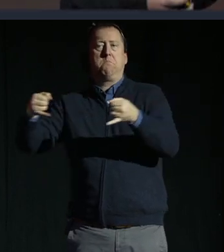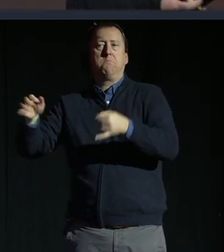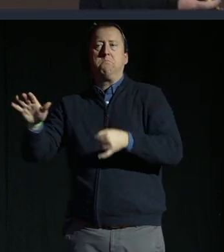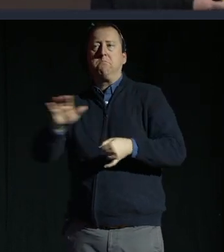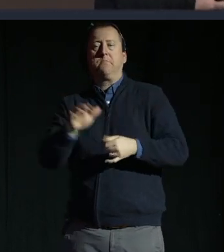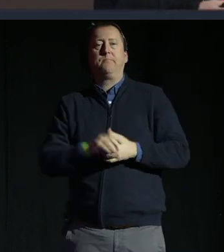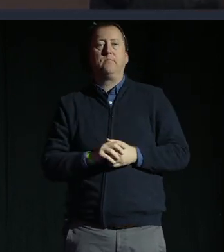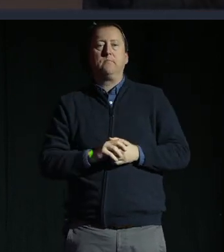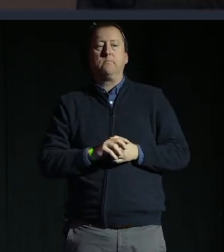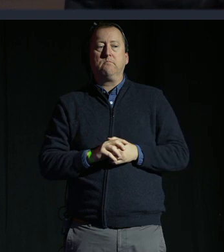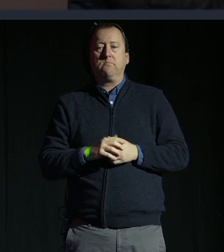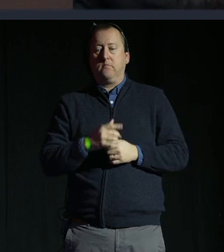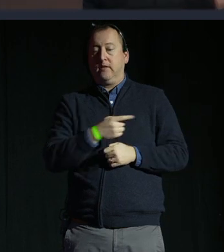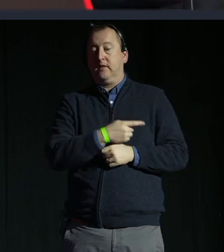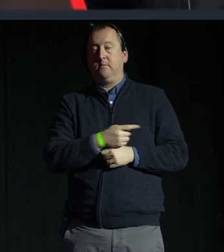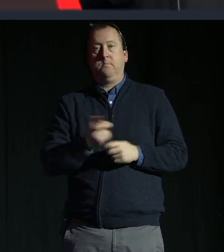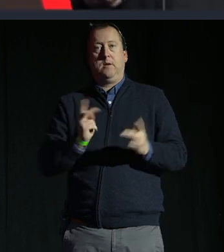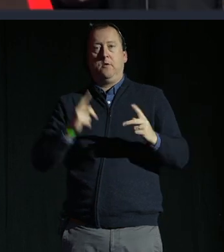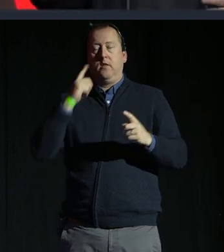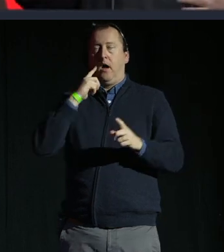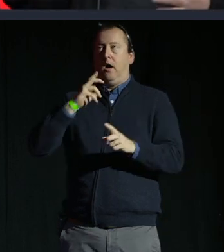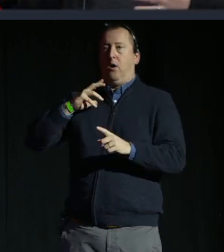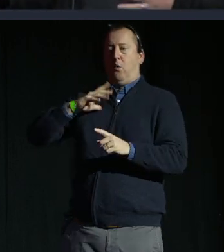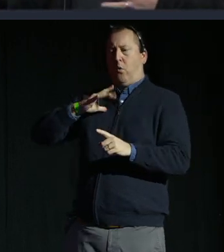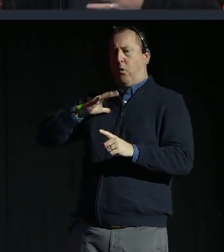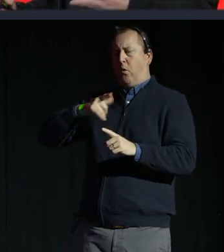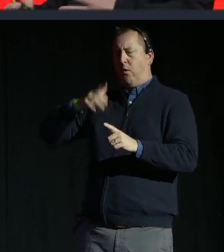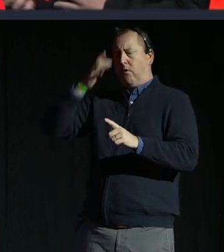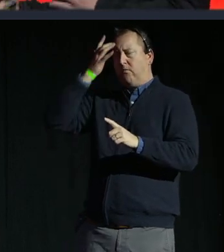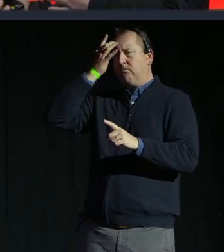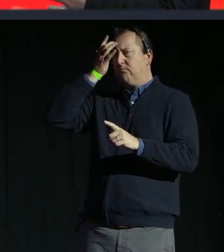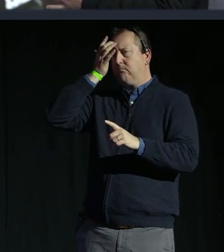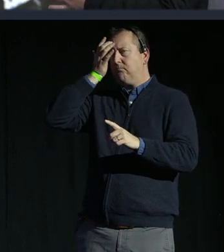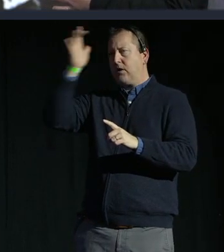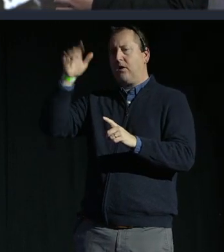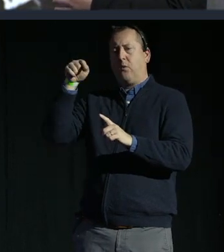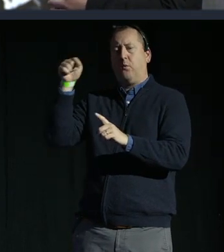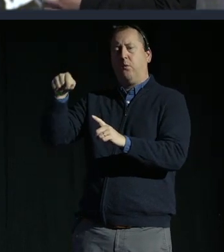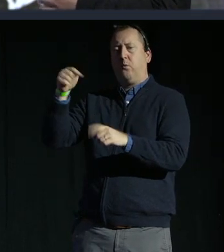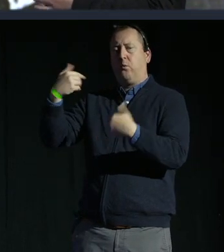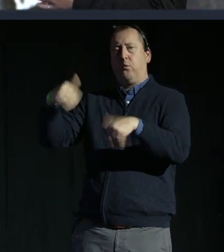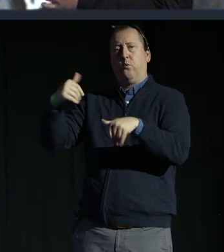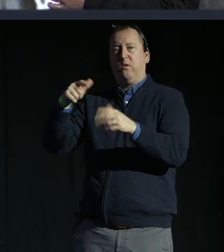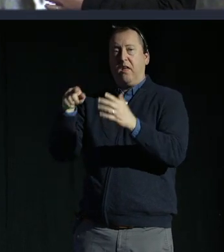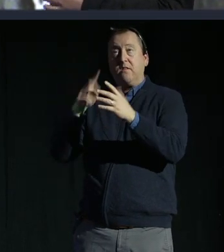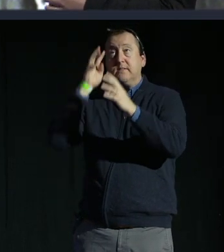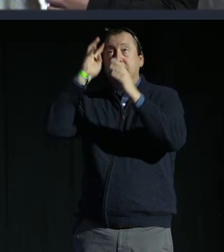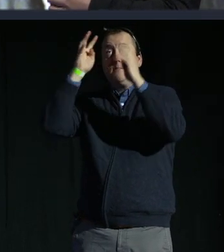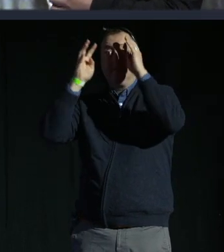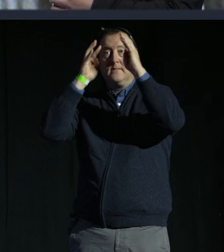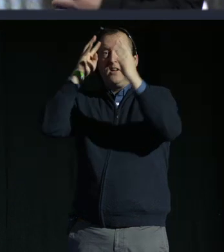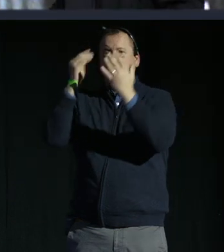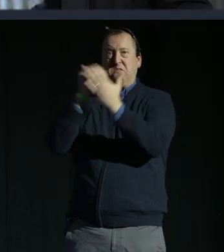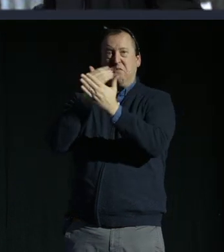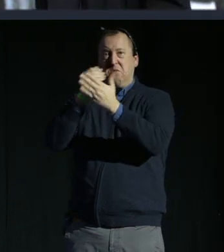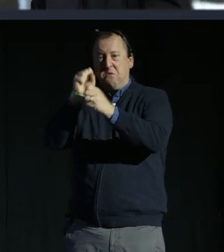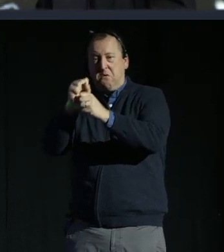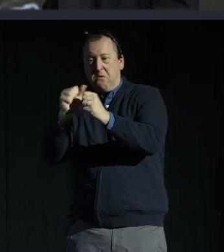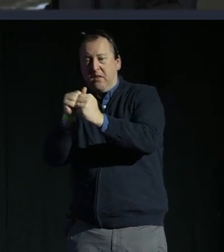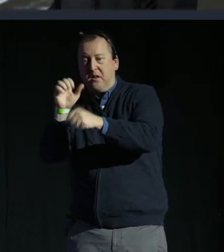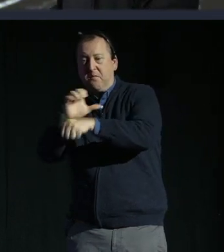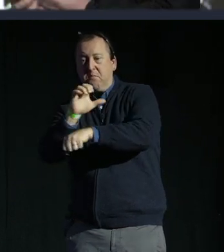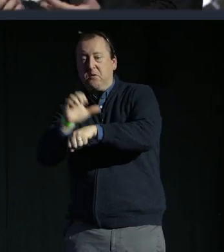These folks were lauded as heroes or geniuses. They explored a new frontier. My